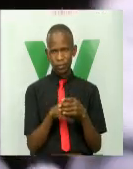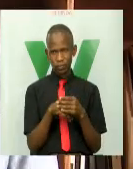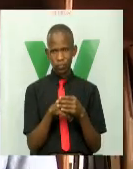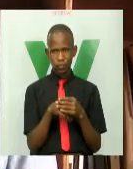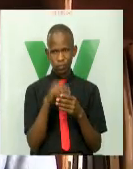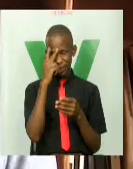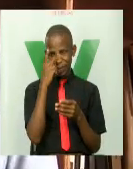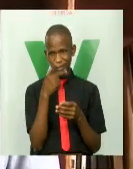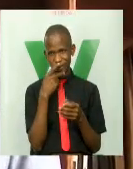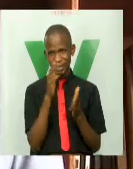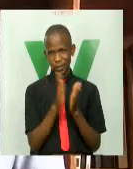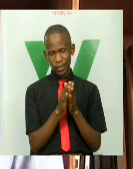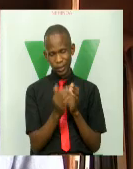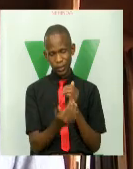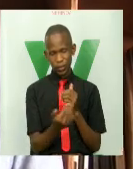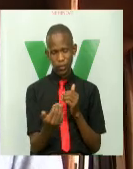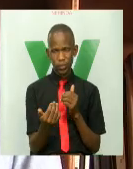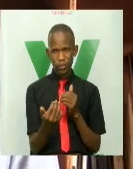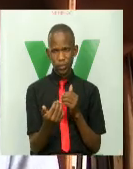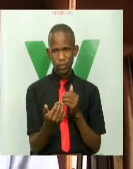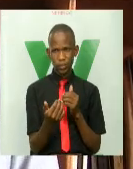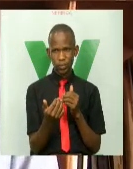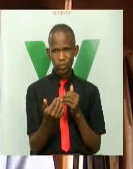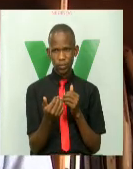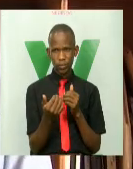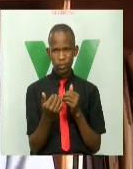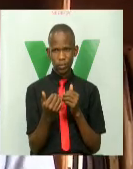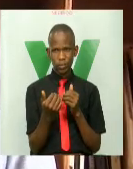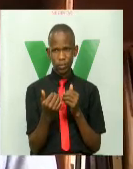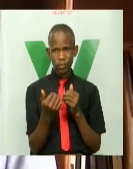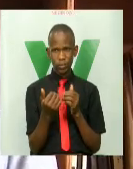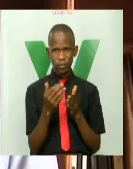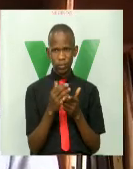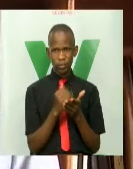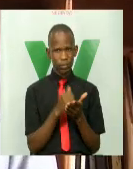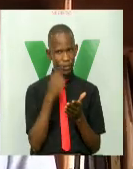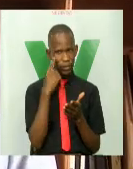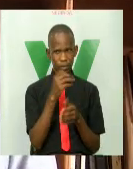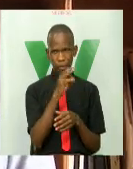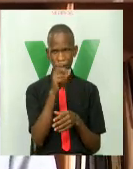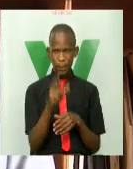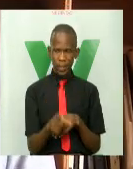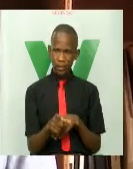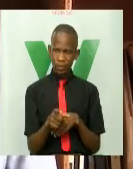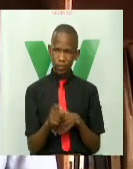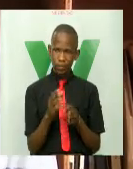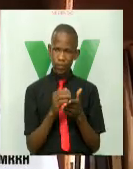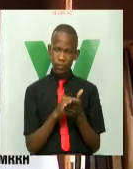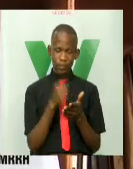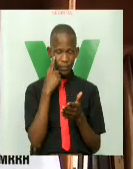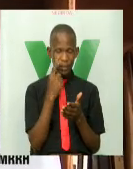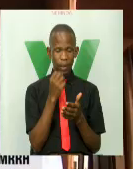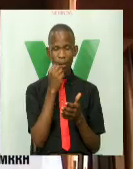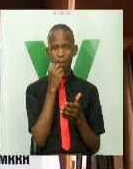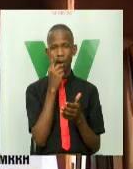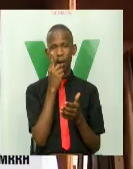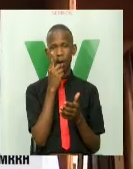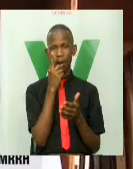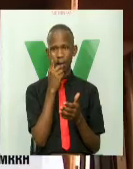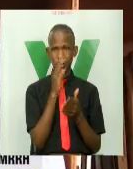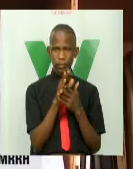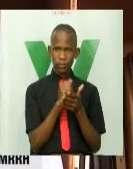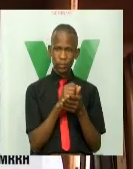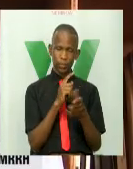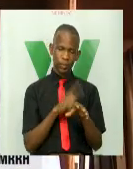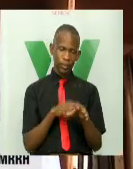kugemesebwa. When we treat children, we look in their throats. And as we try to do that, they cough into your face. So if they have COVID, you will